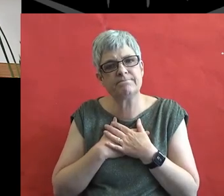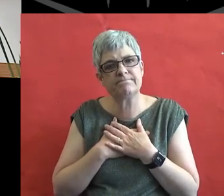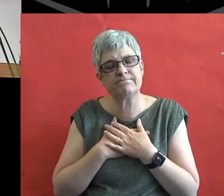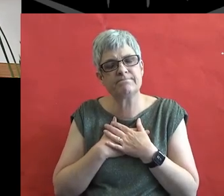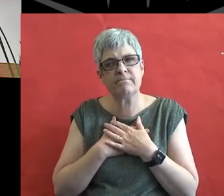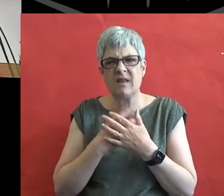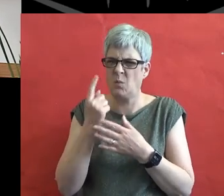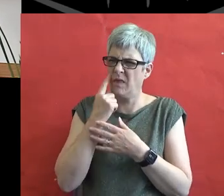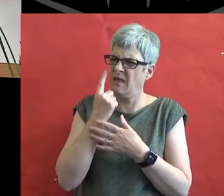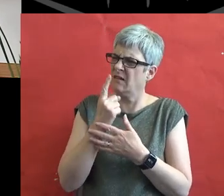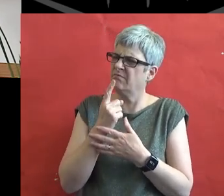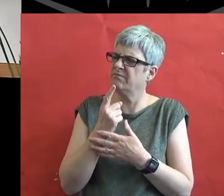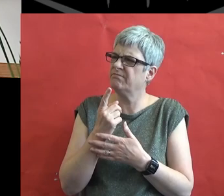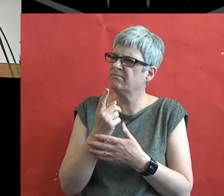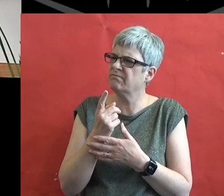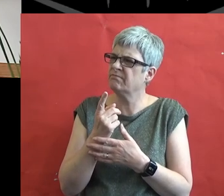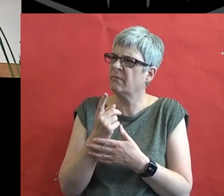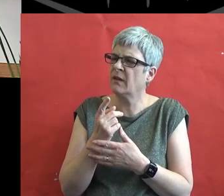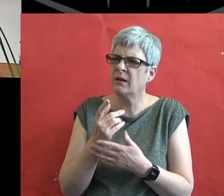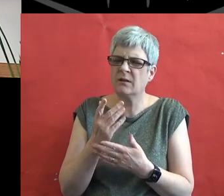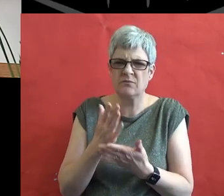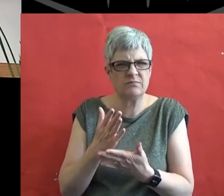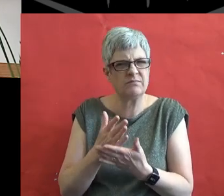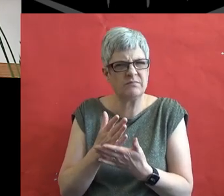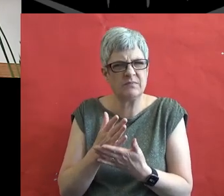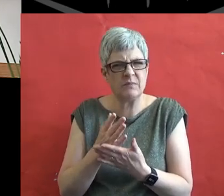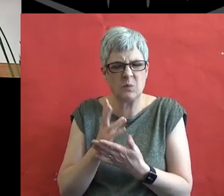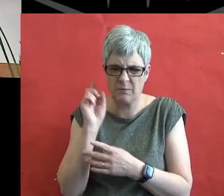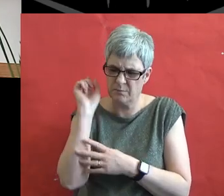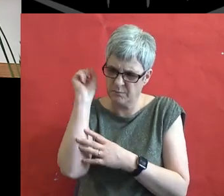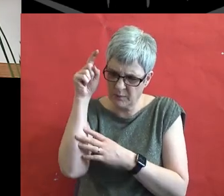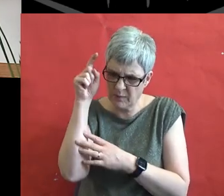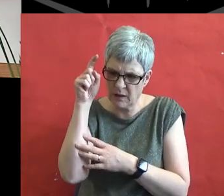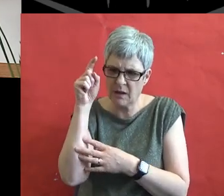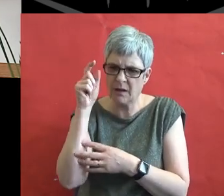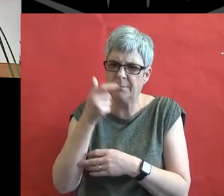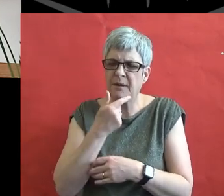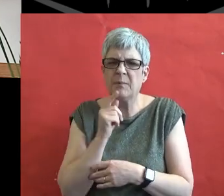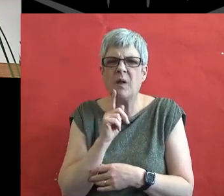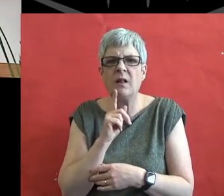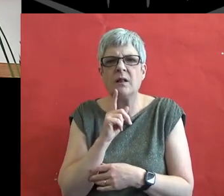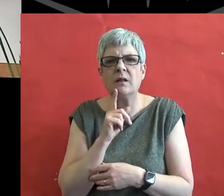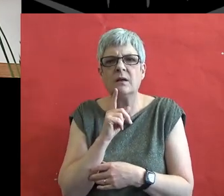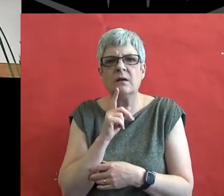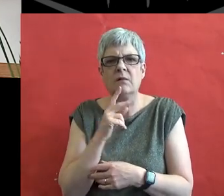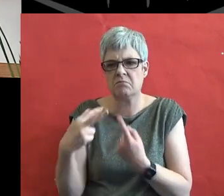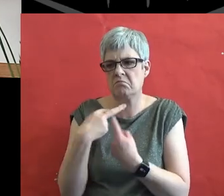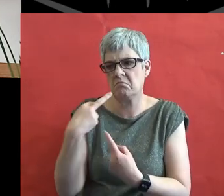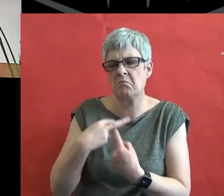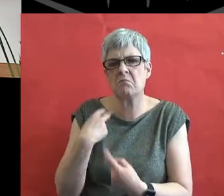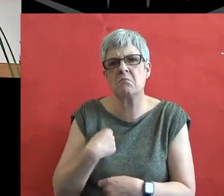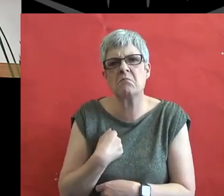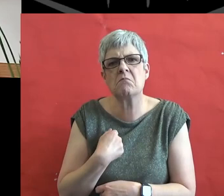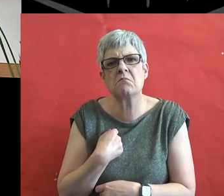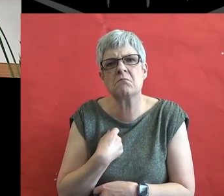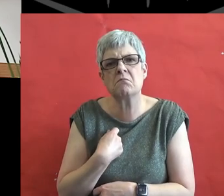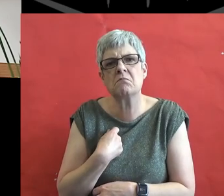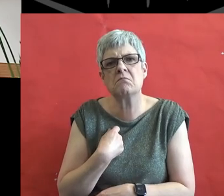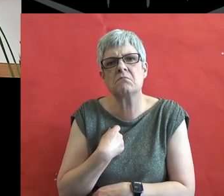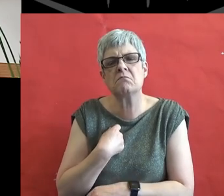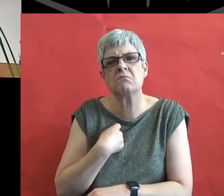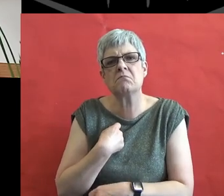Can we think of, would we bring to mind those who have mocked us?